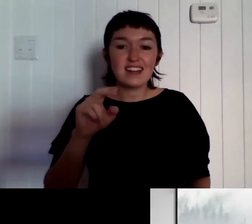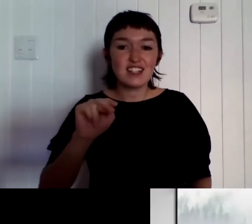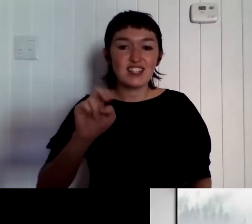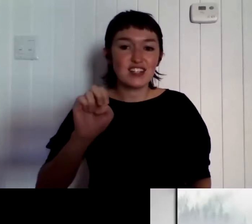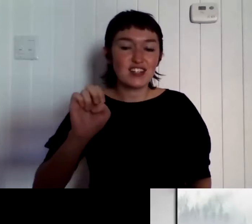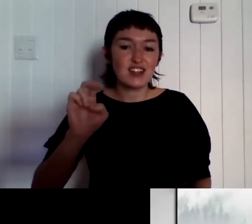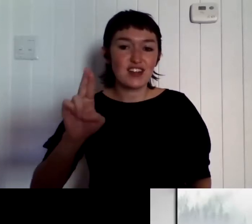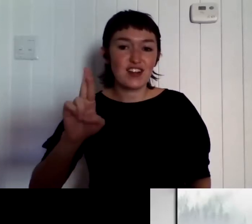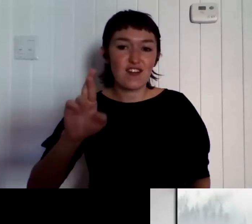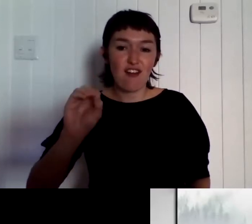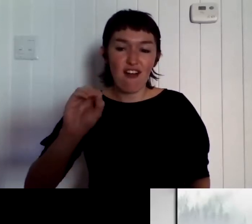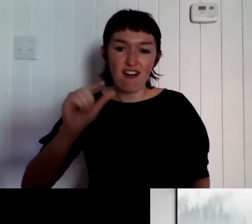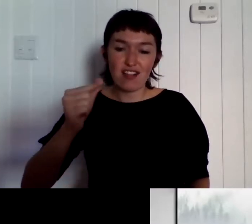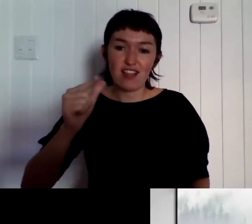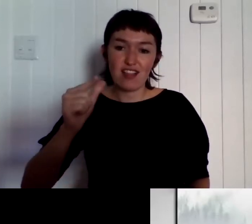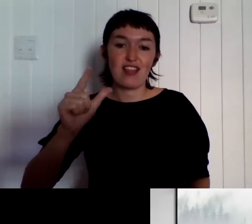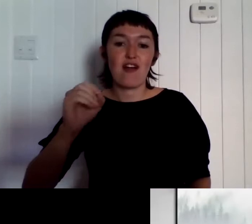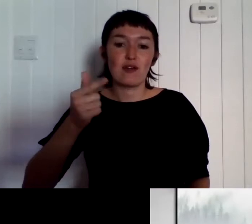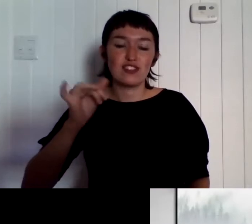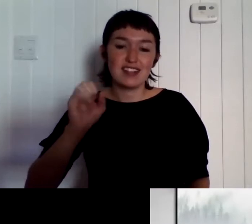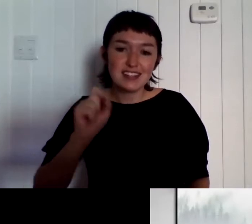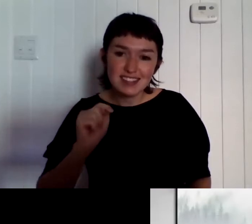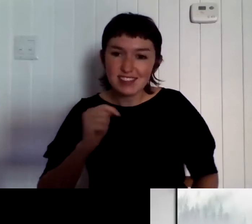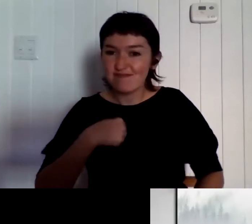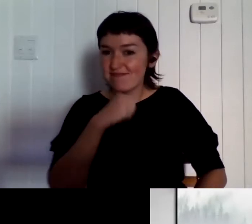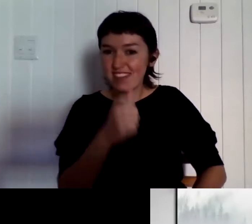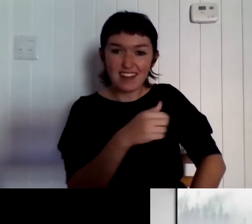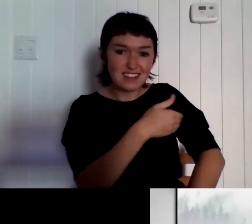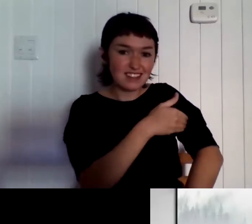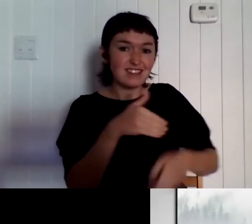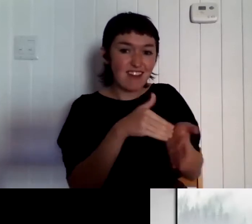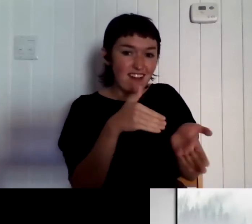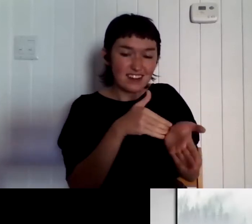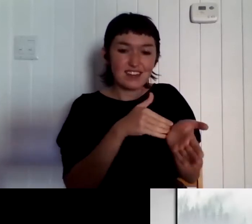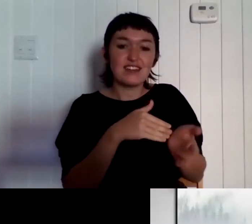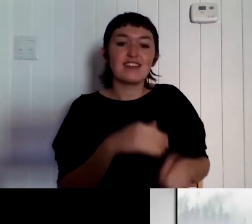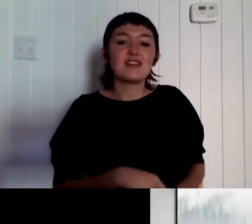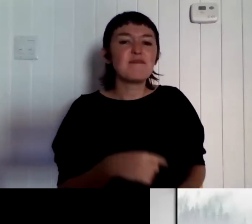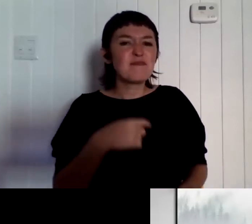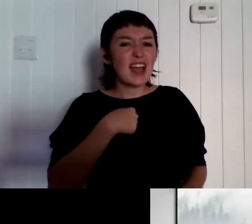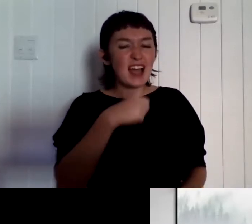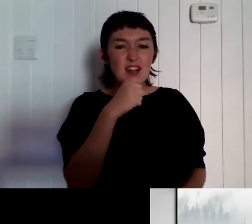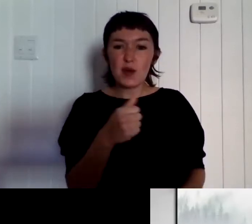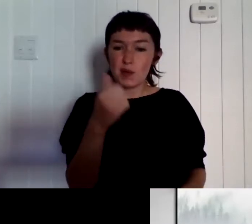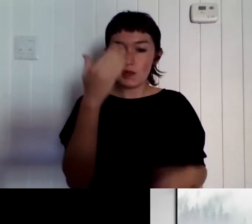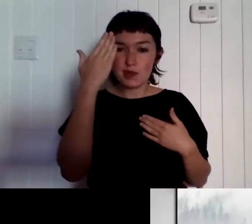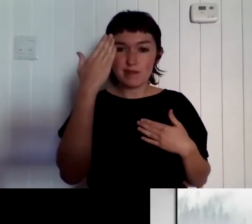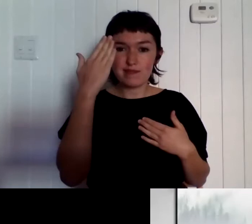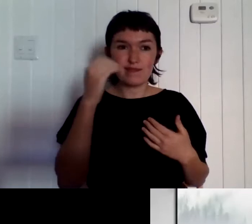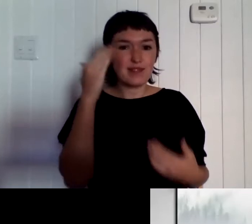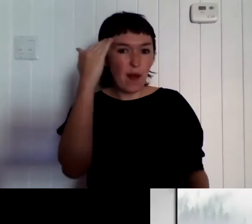doctor, but I'm not aware of any sort of elective brain surgery to